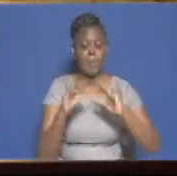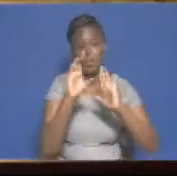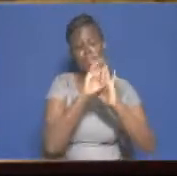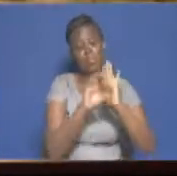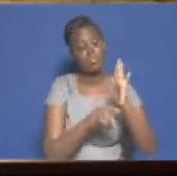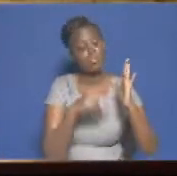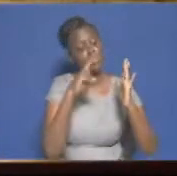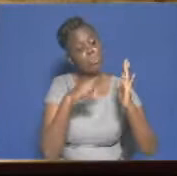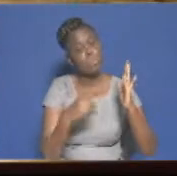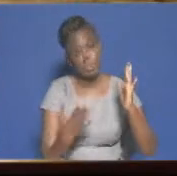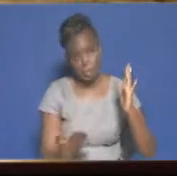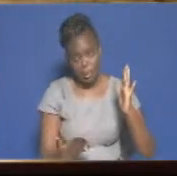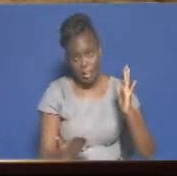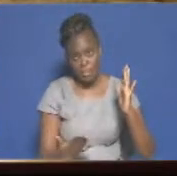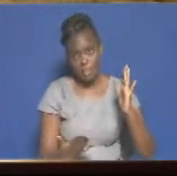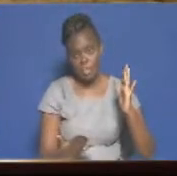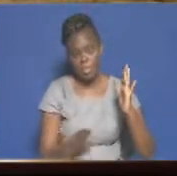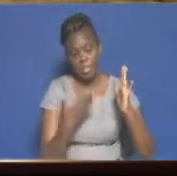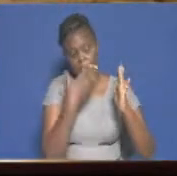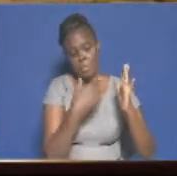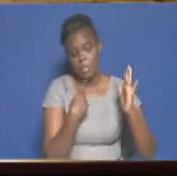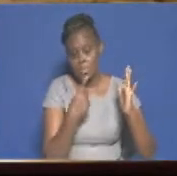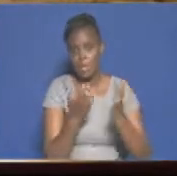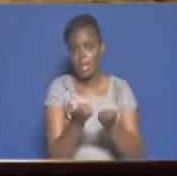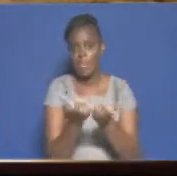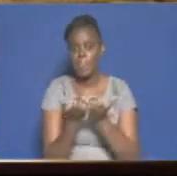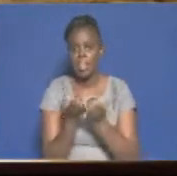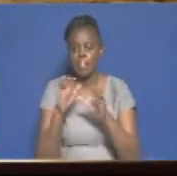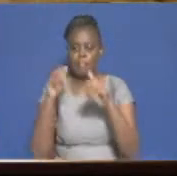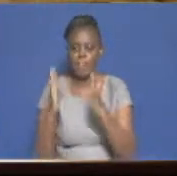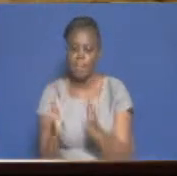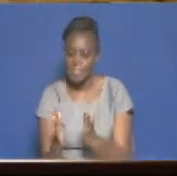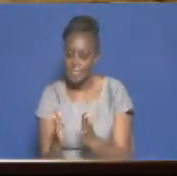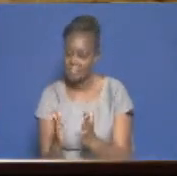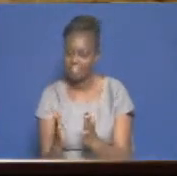and overhaul it and say you need farmers.